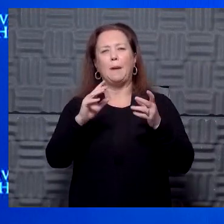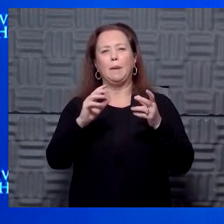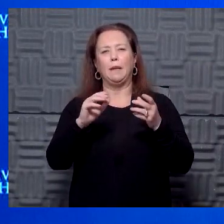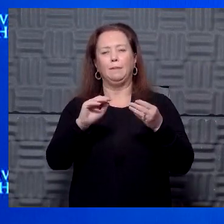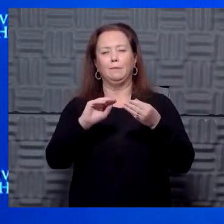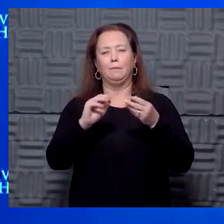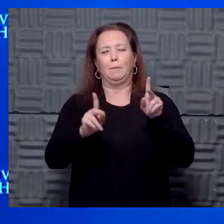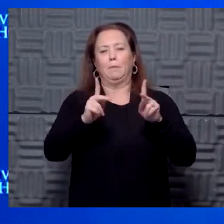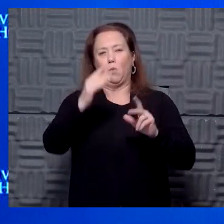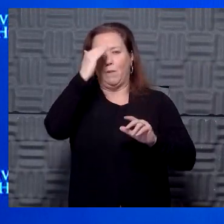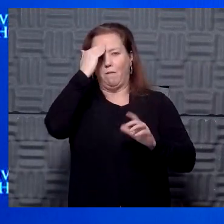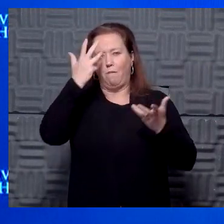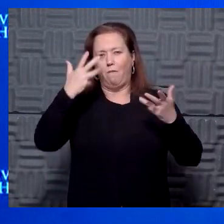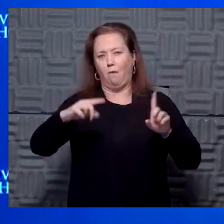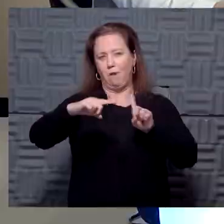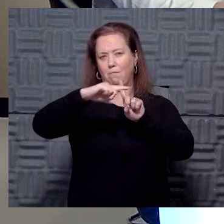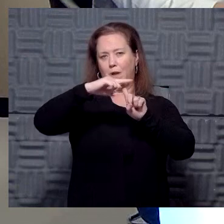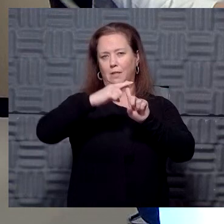are positive.